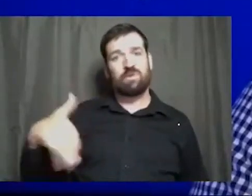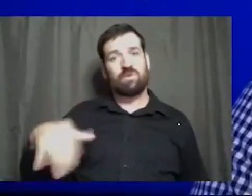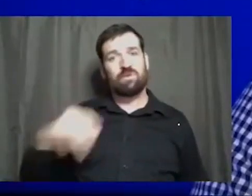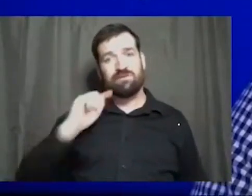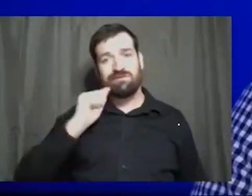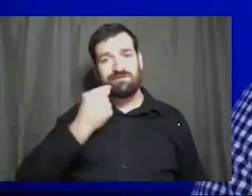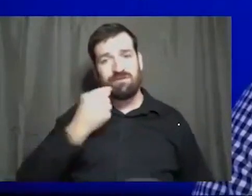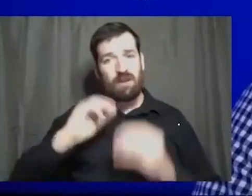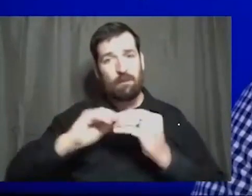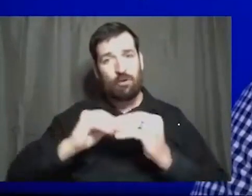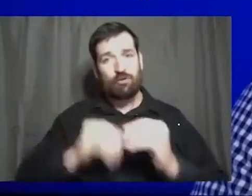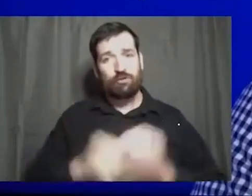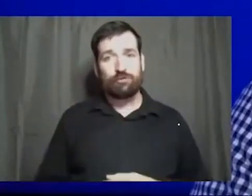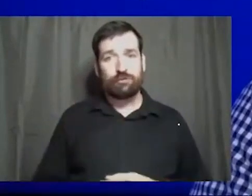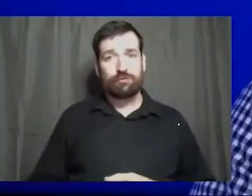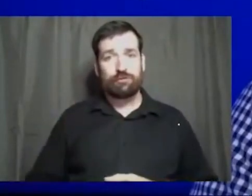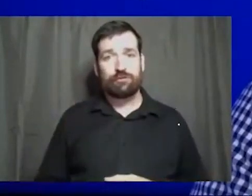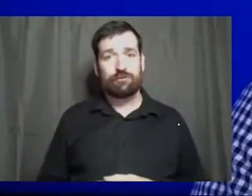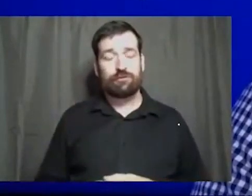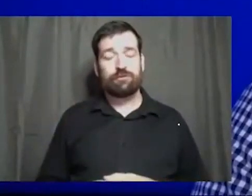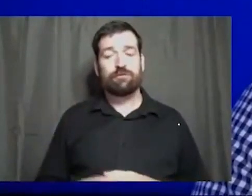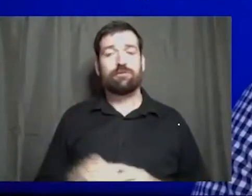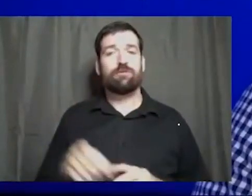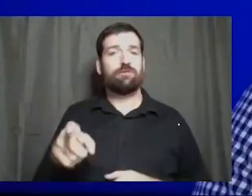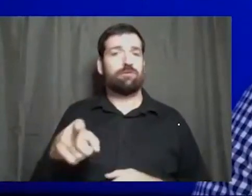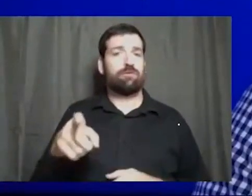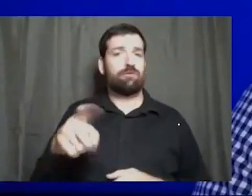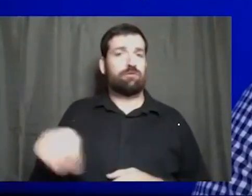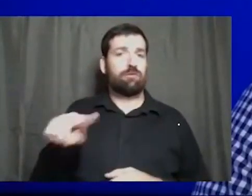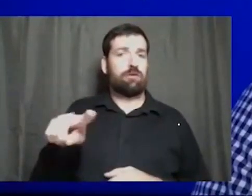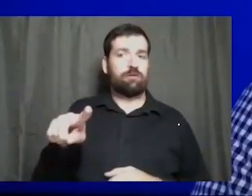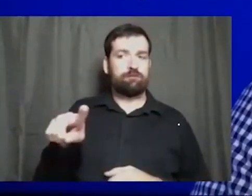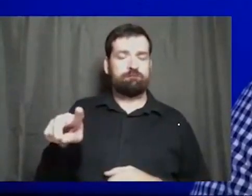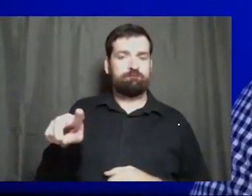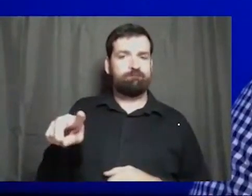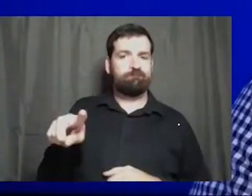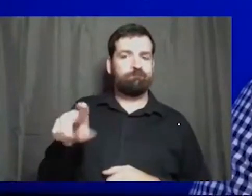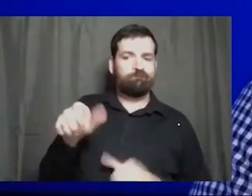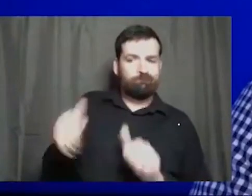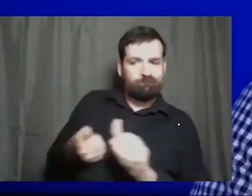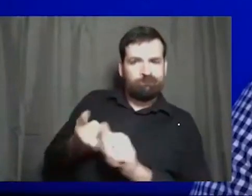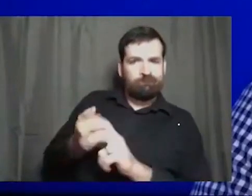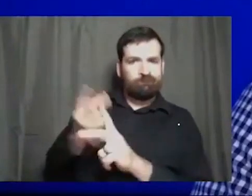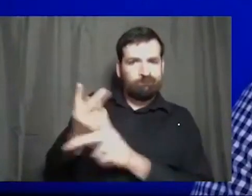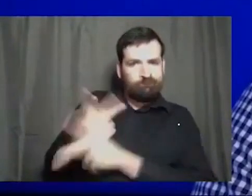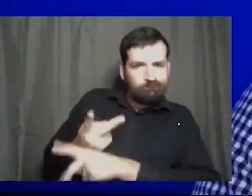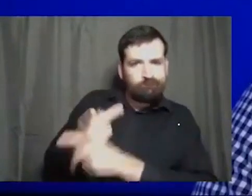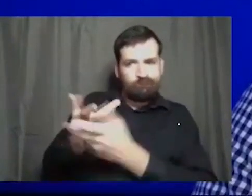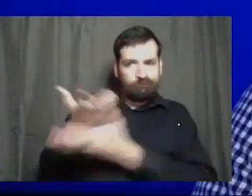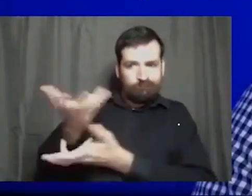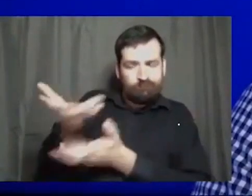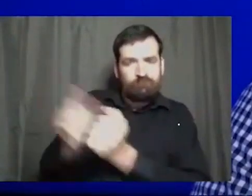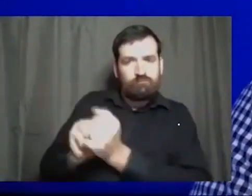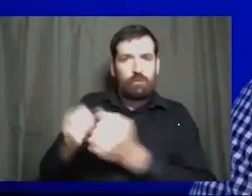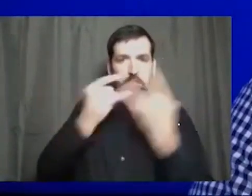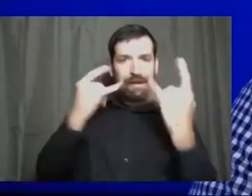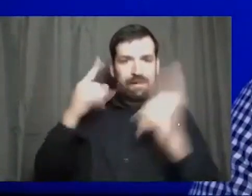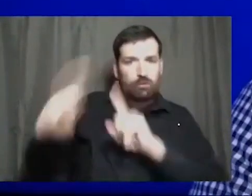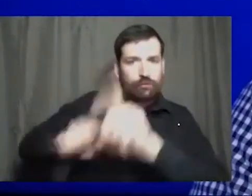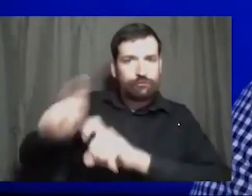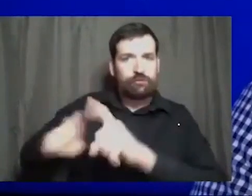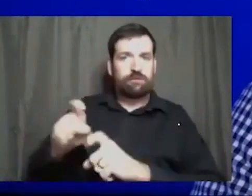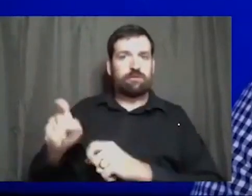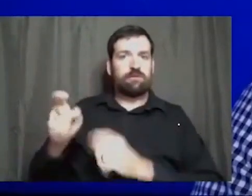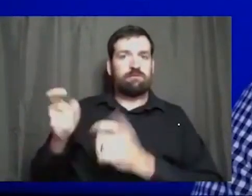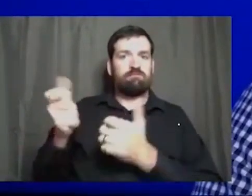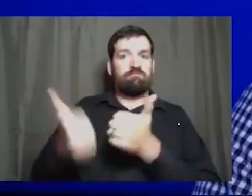dealing with. You guys are behind the curtain a little bit in dealing with health officials and mask questions and things like that. I've heard a